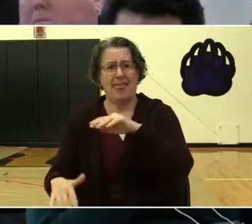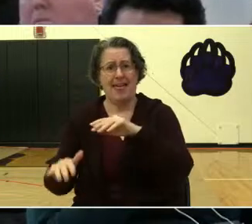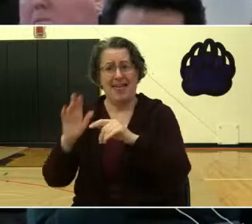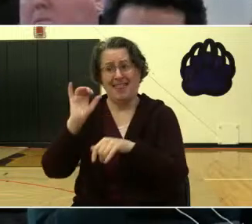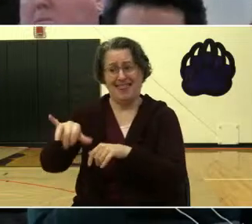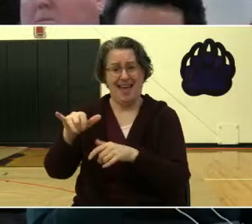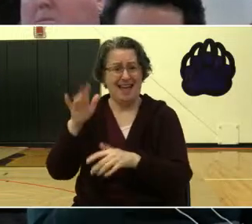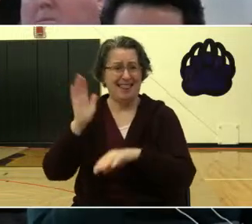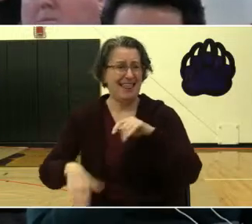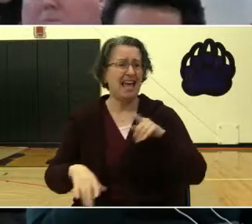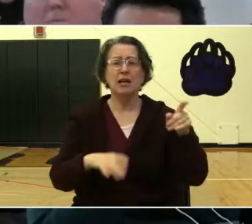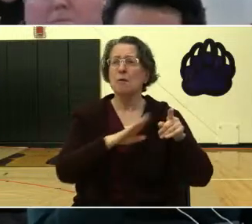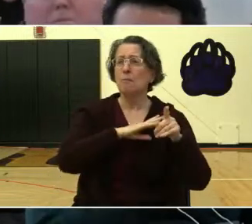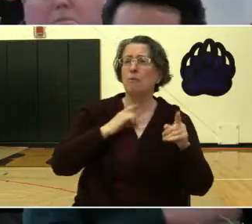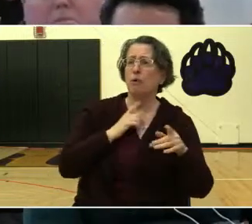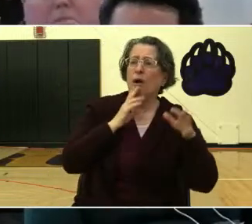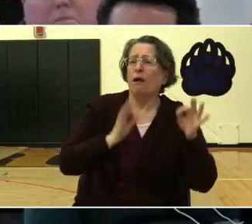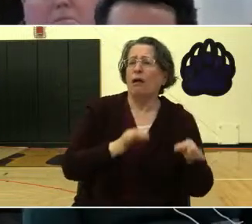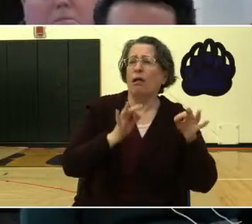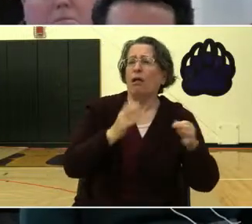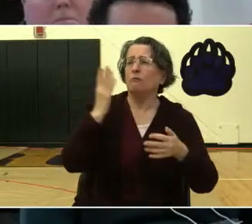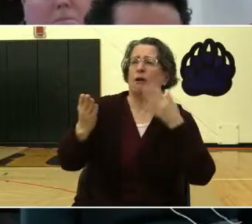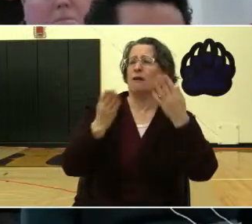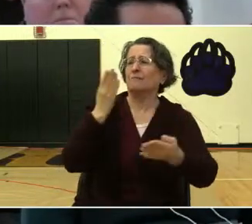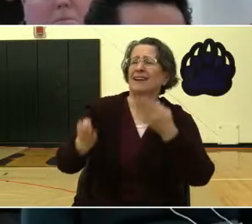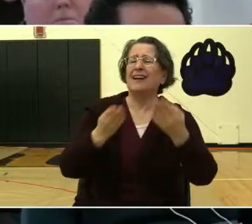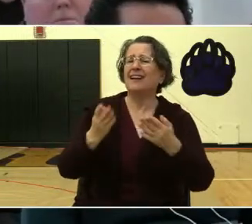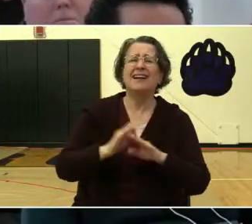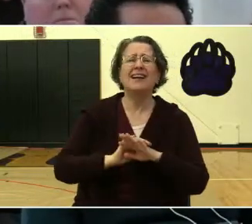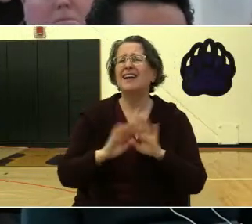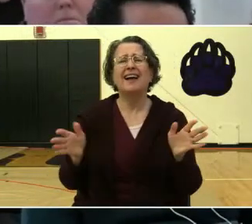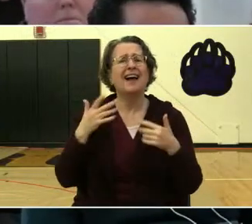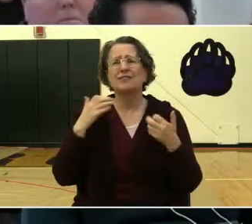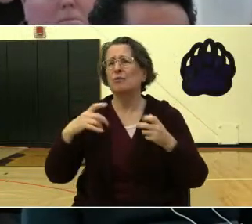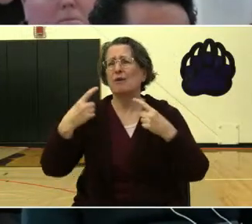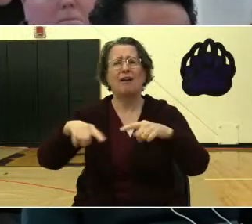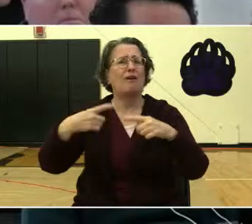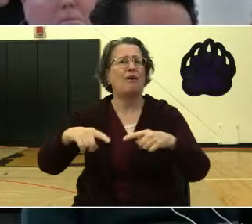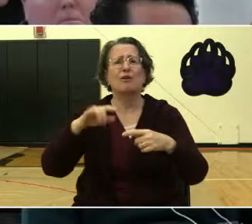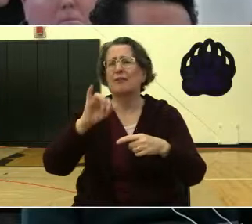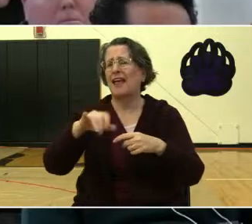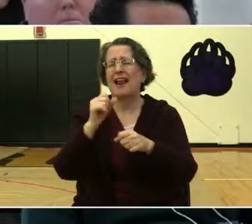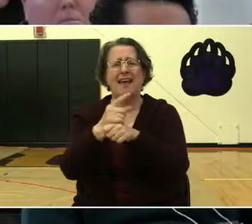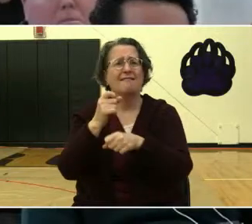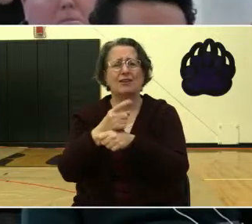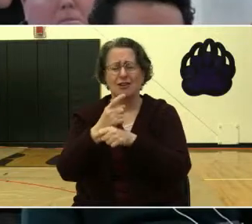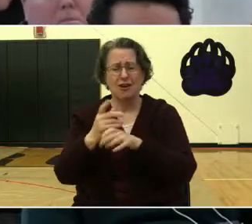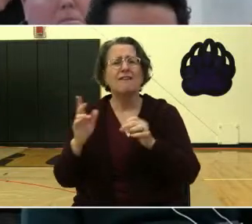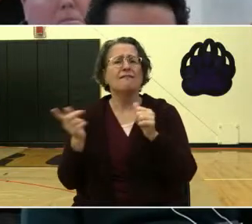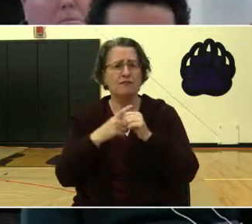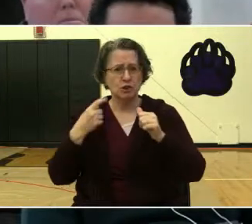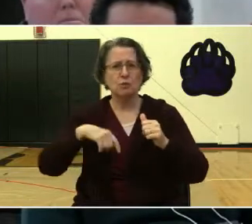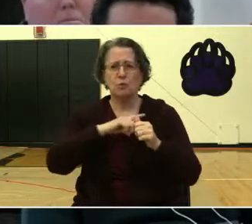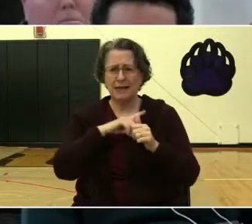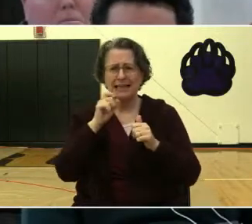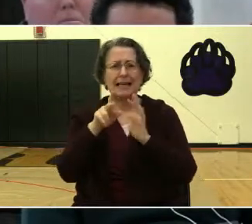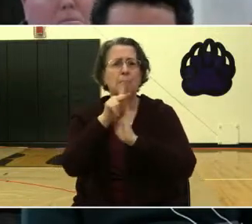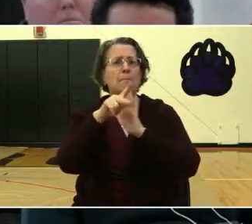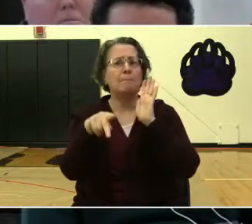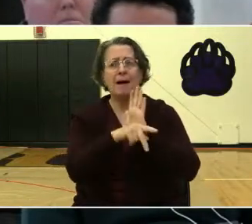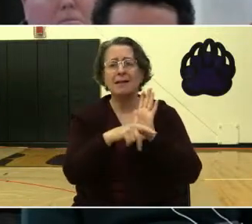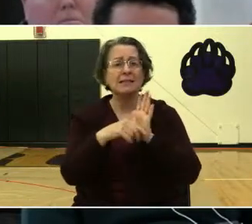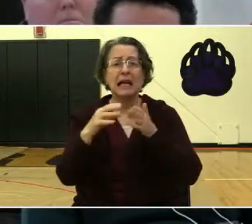arguing every year about where to apply this money there should be a policy not a